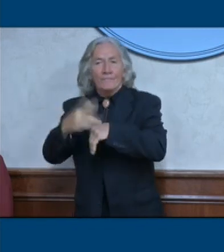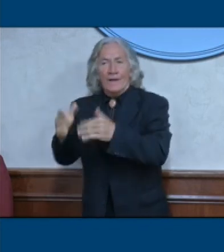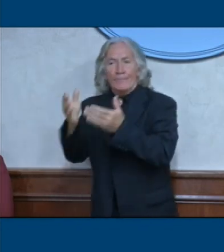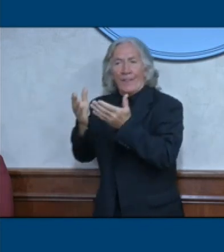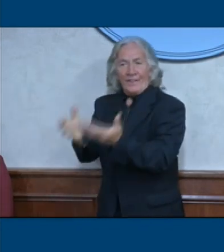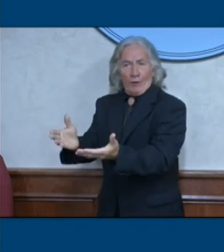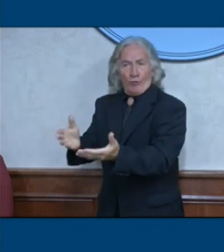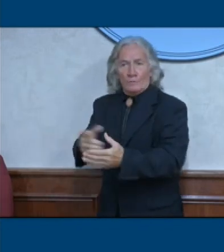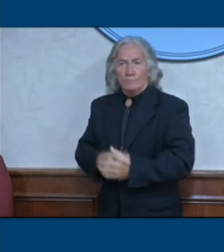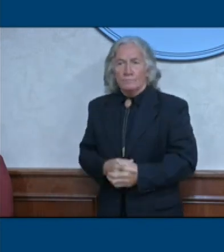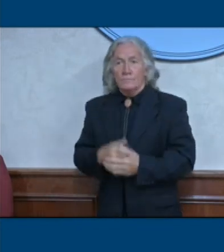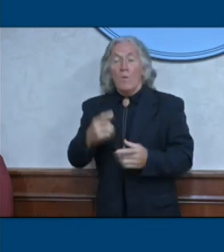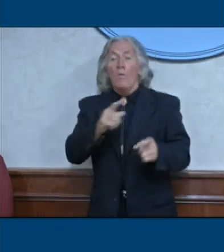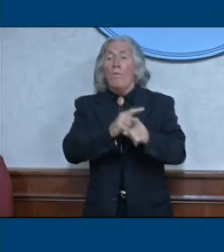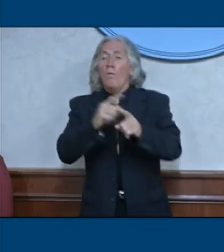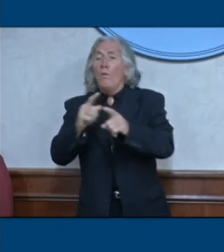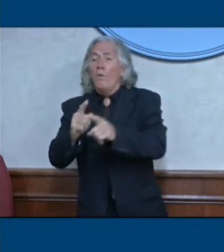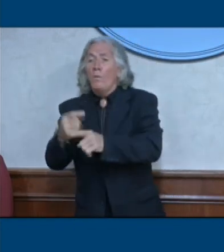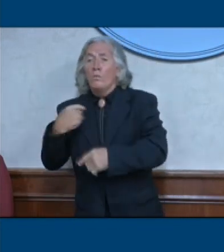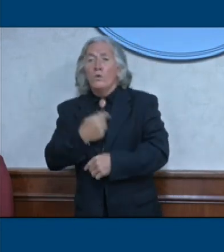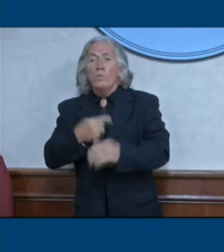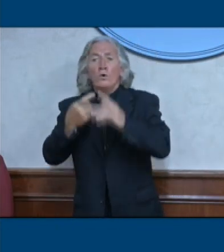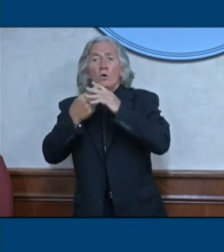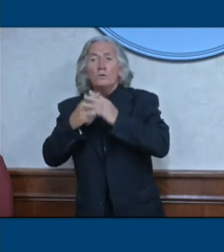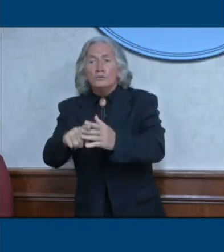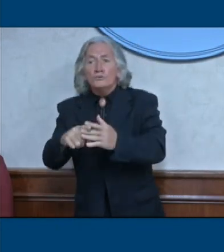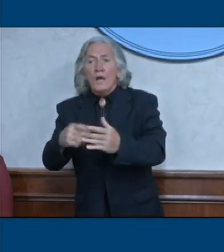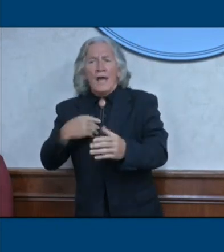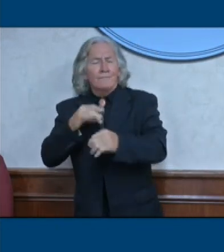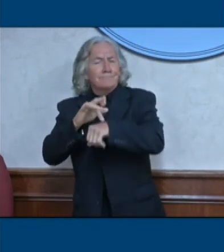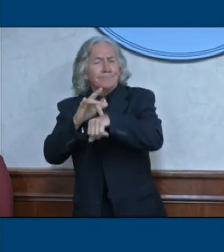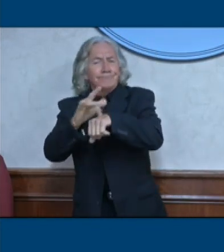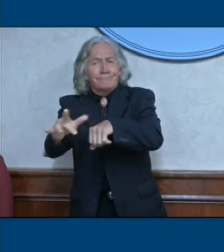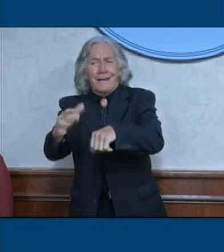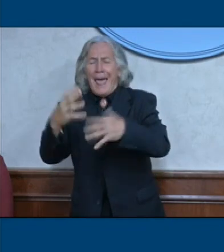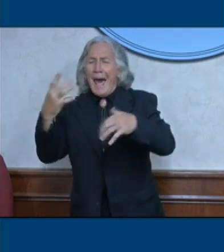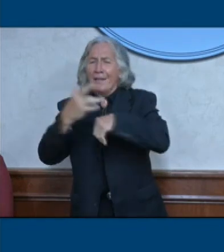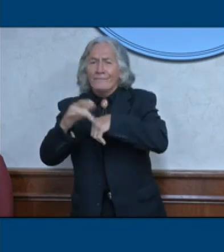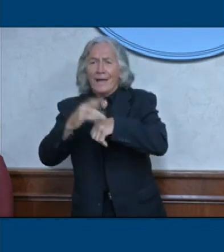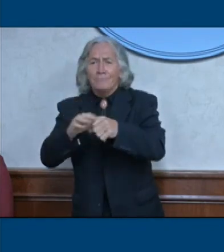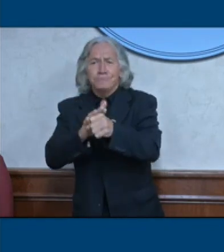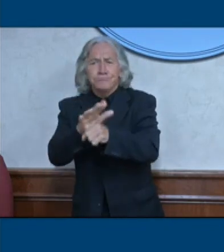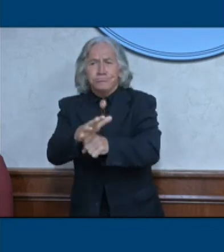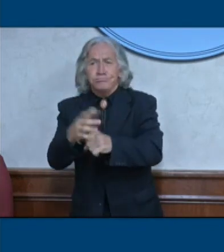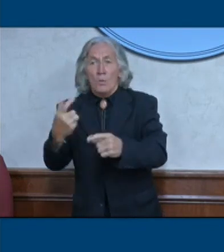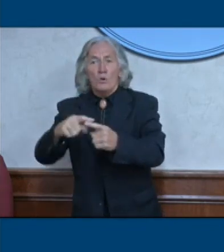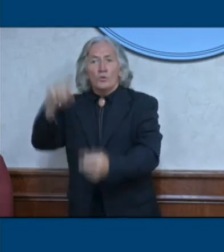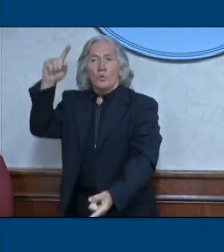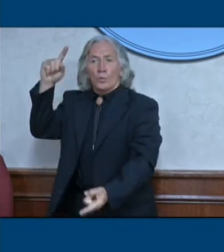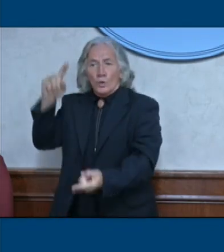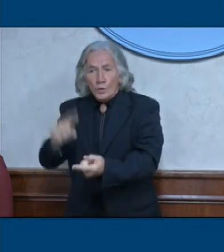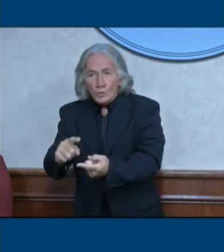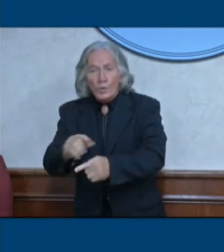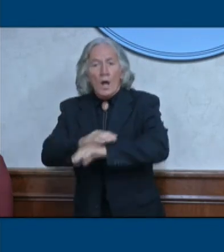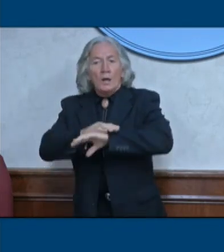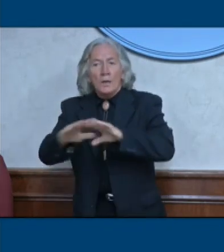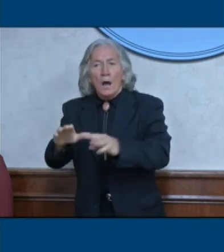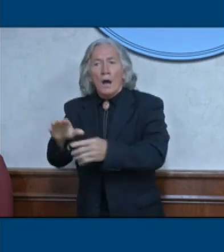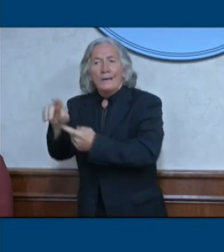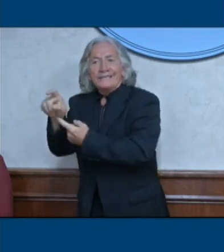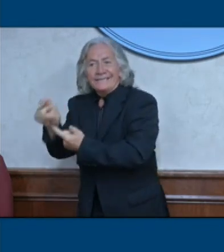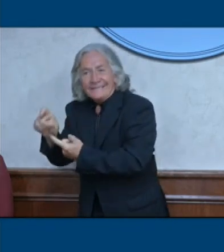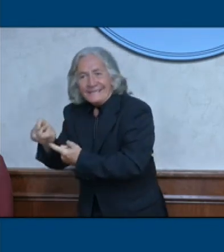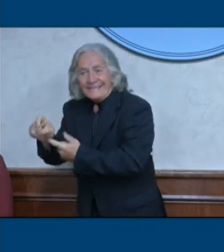respond to COVID-19. And then also we still have the tool available to us to reduce